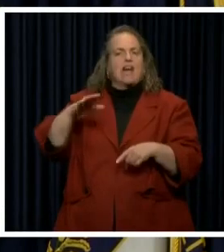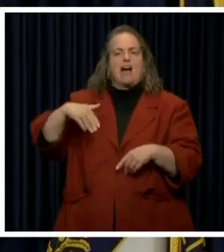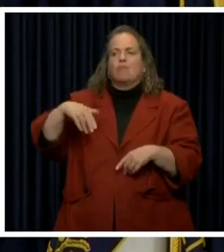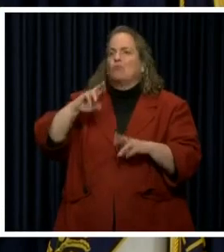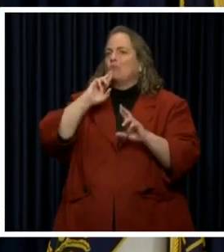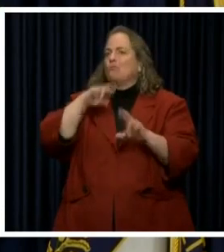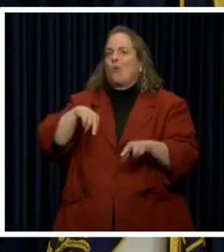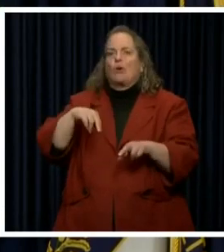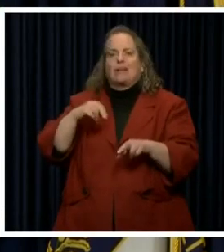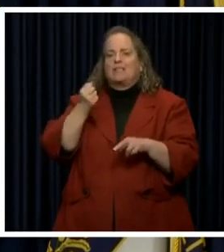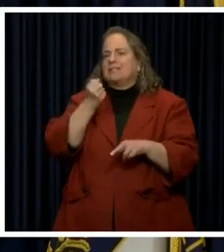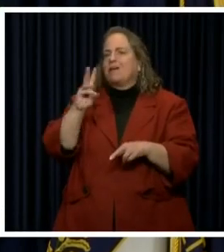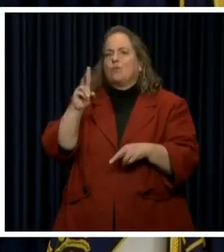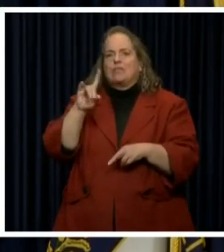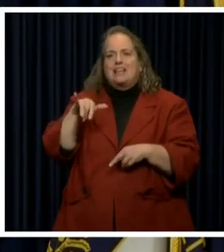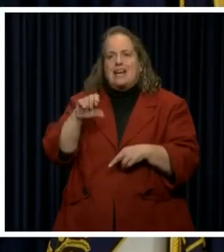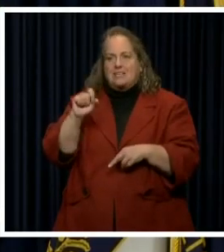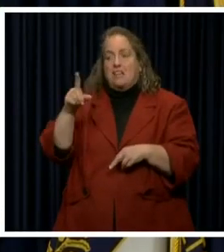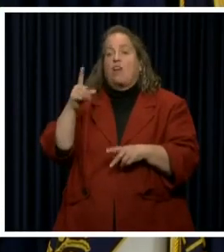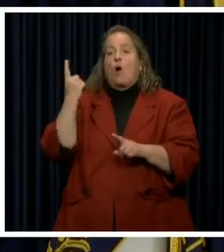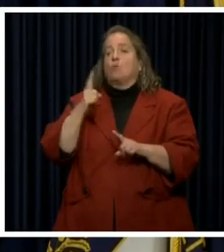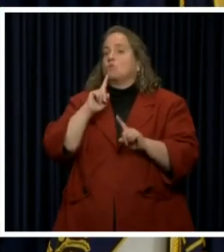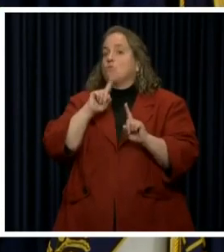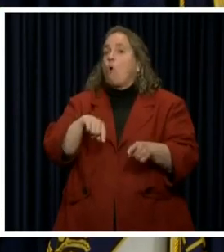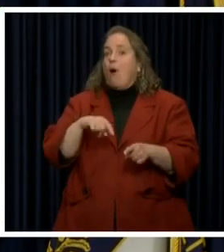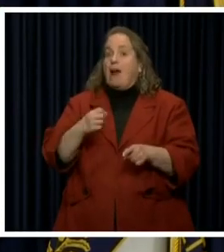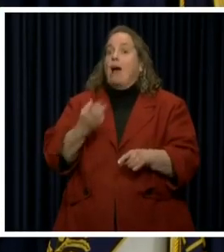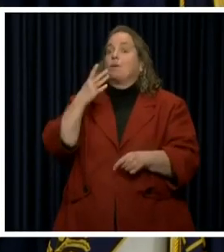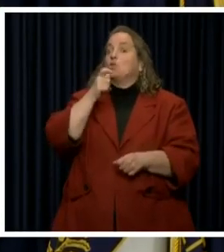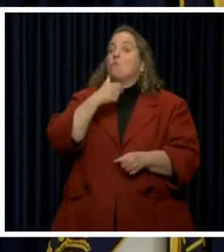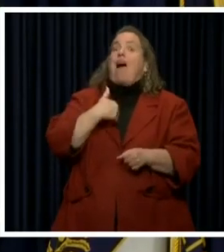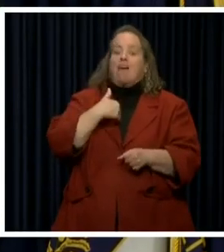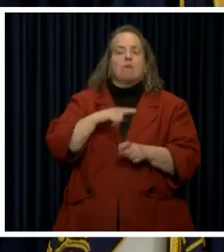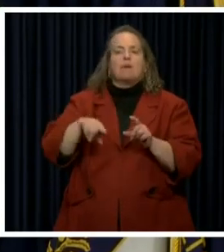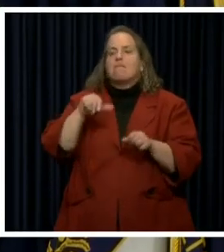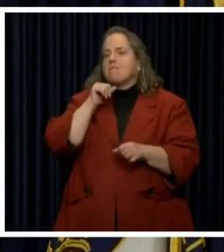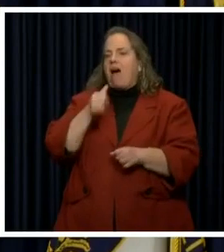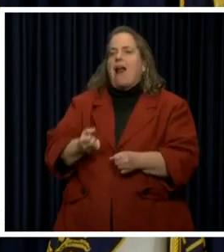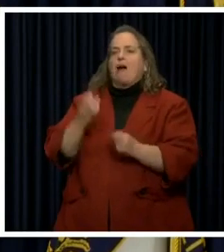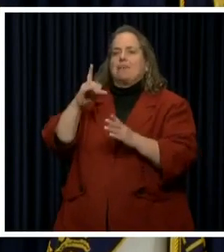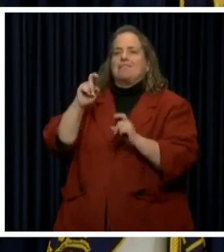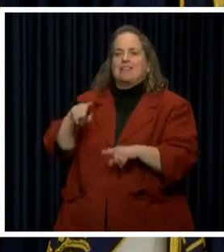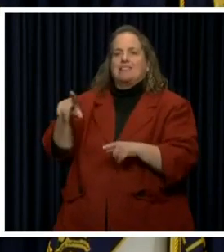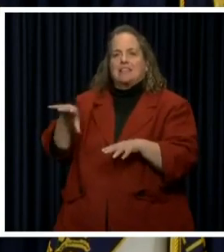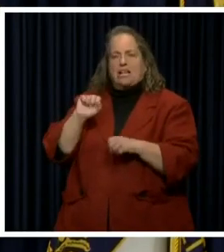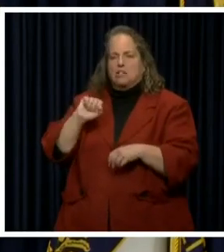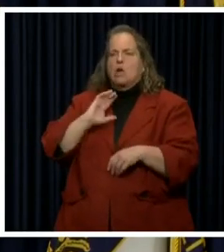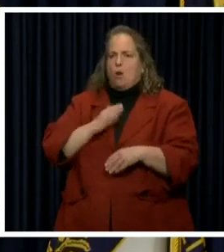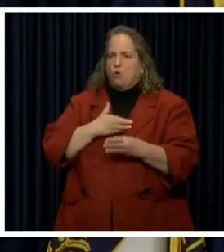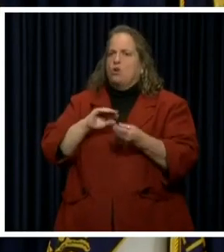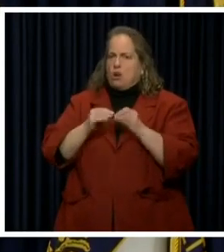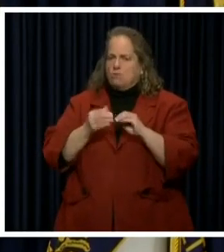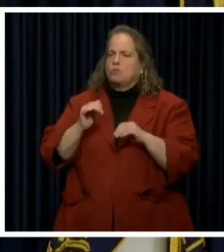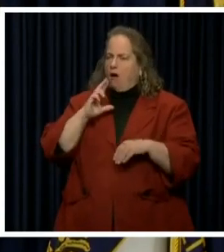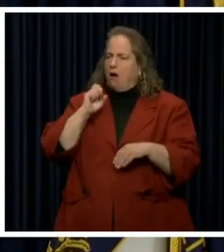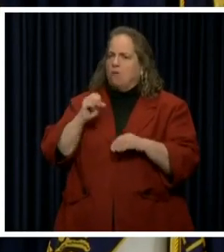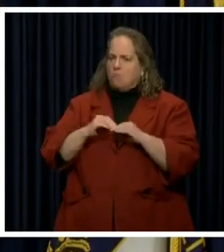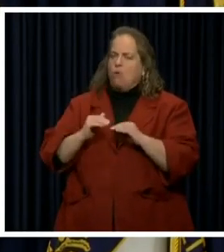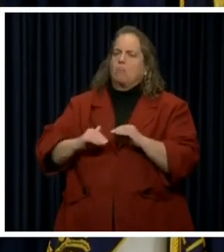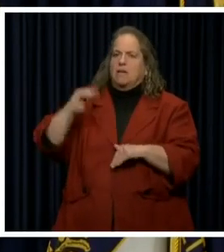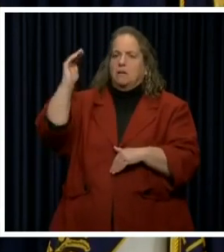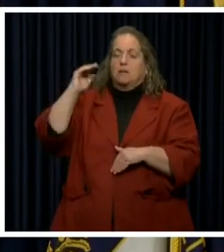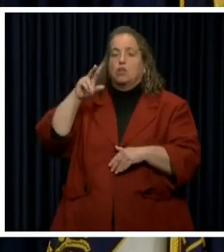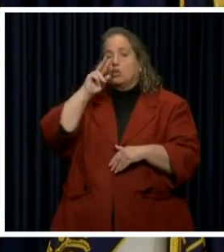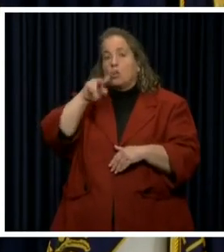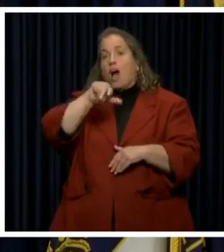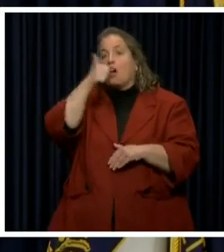their positives, not their total number of tests. So we know our number is bigger than that. So when we look across the nation at a lot of similar